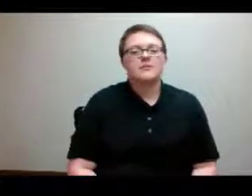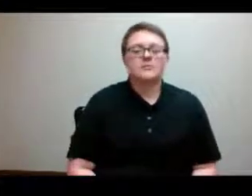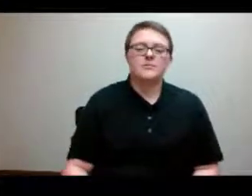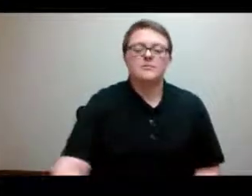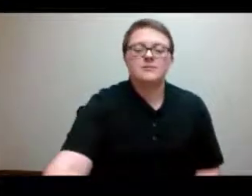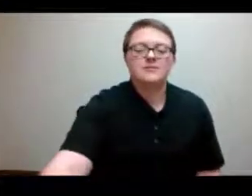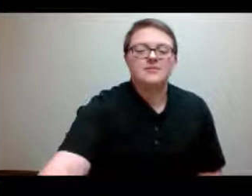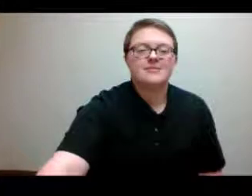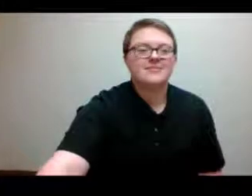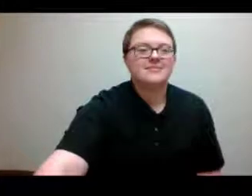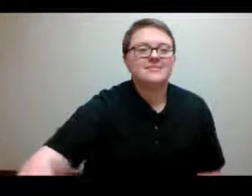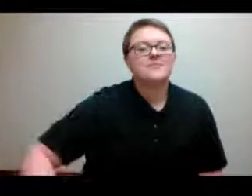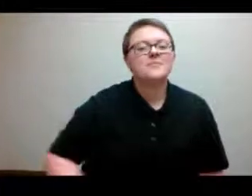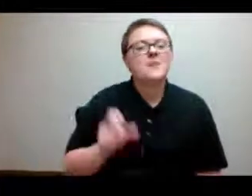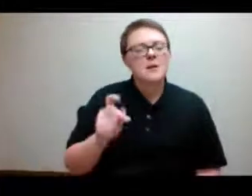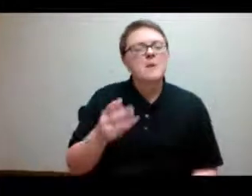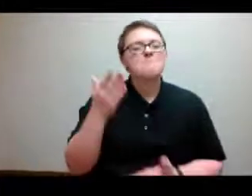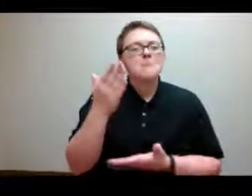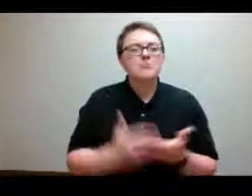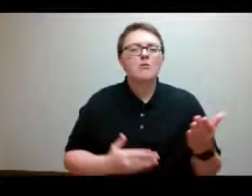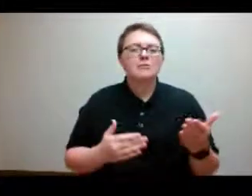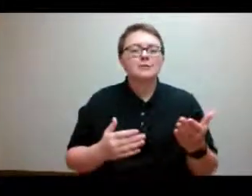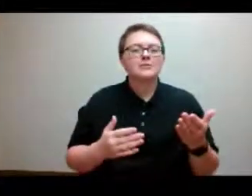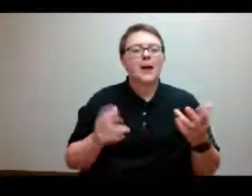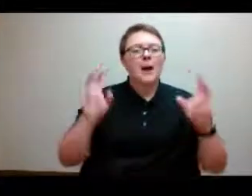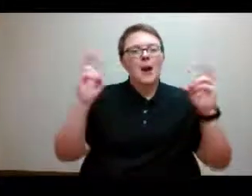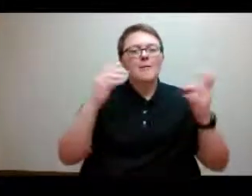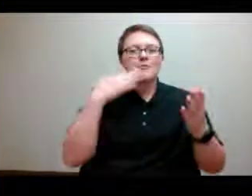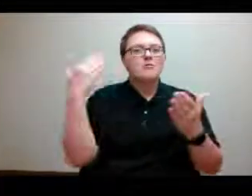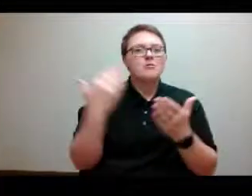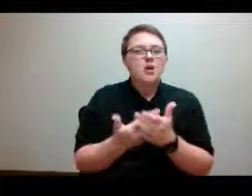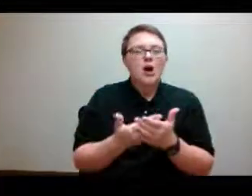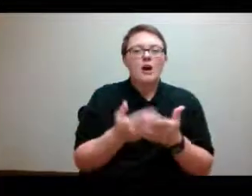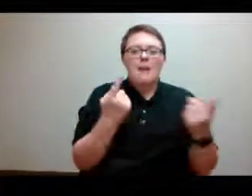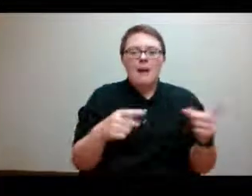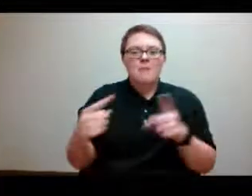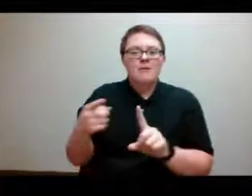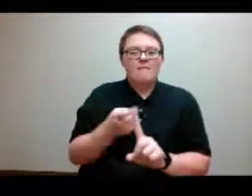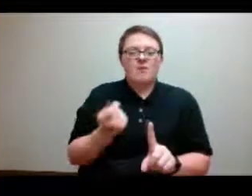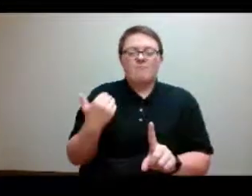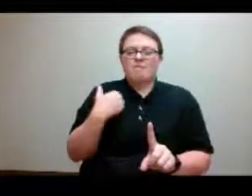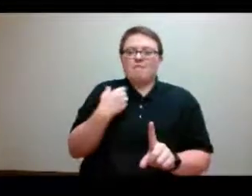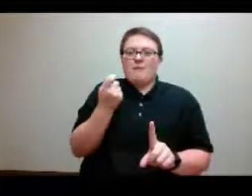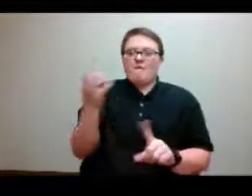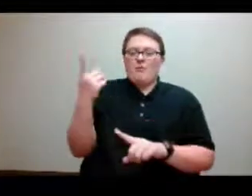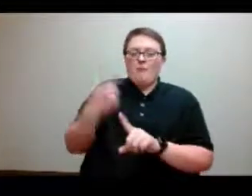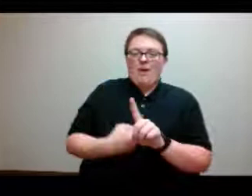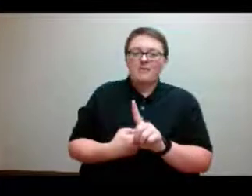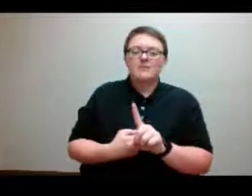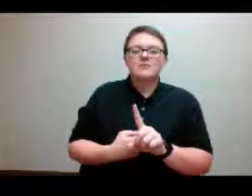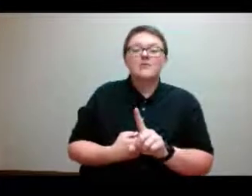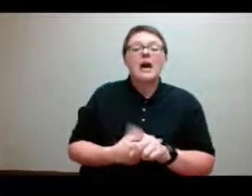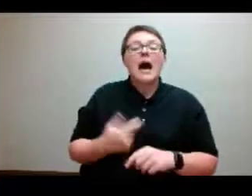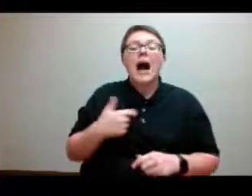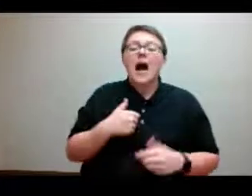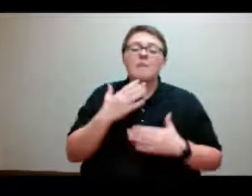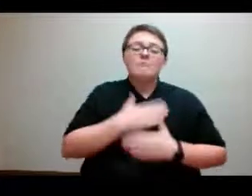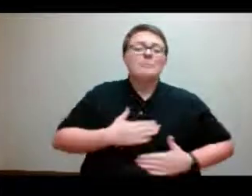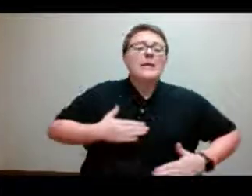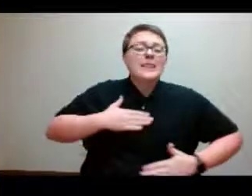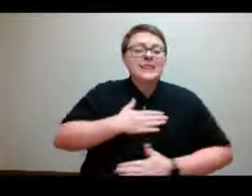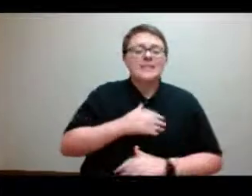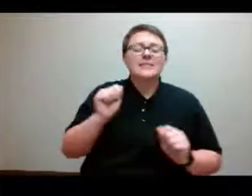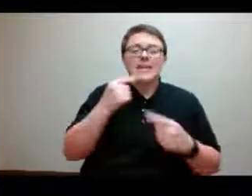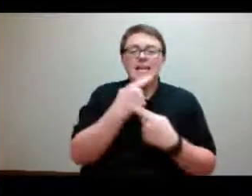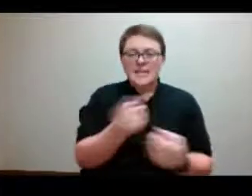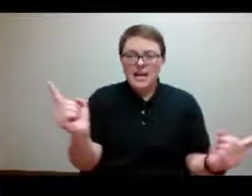All right, so some highlights from the past few months. I am very pleased to announce that